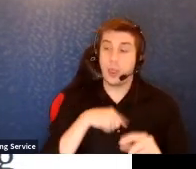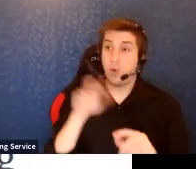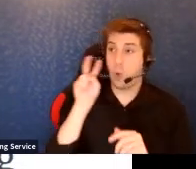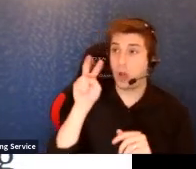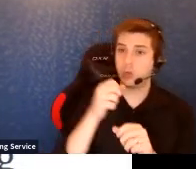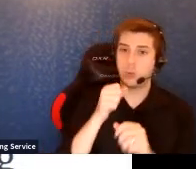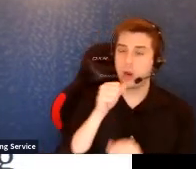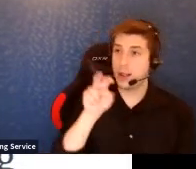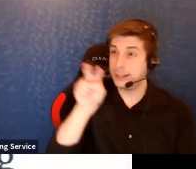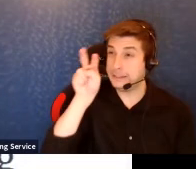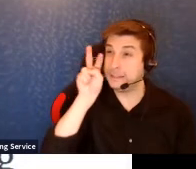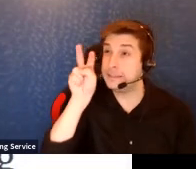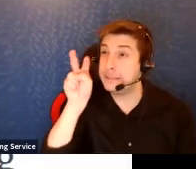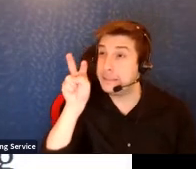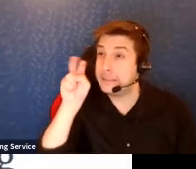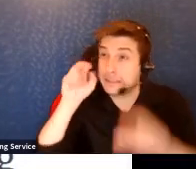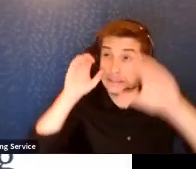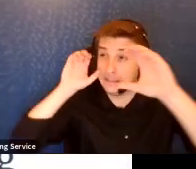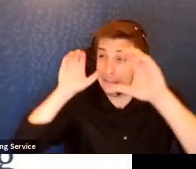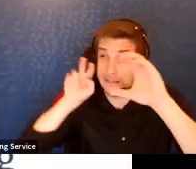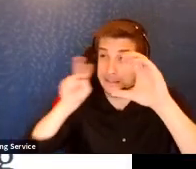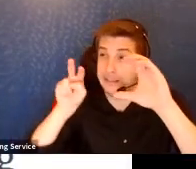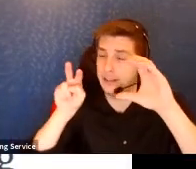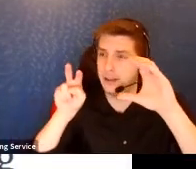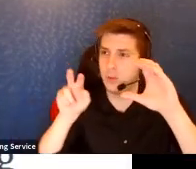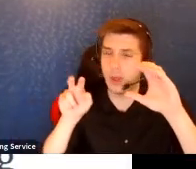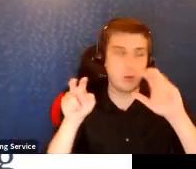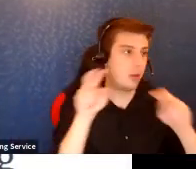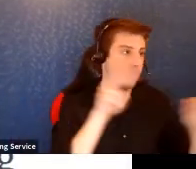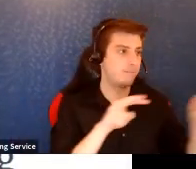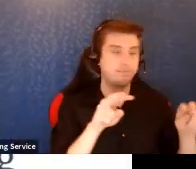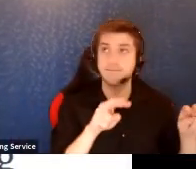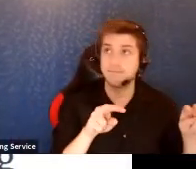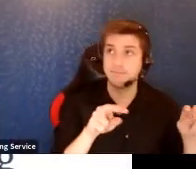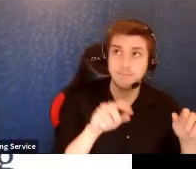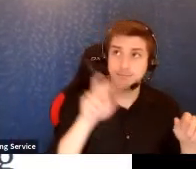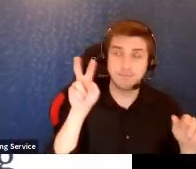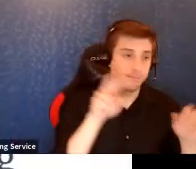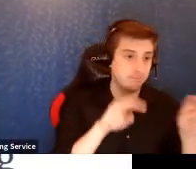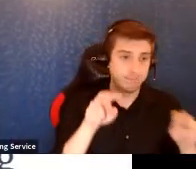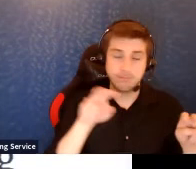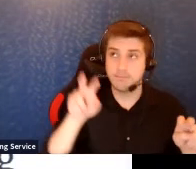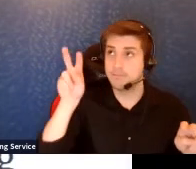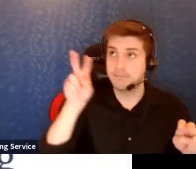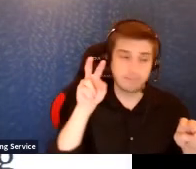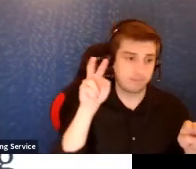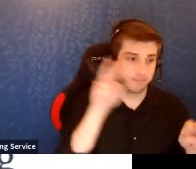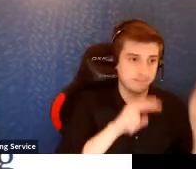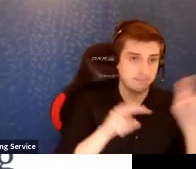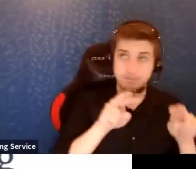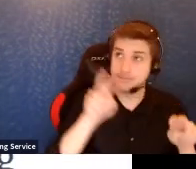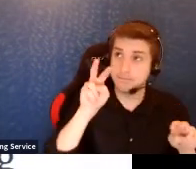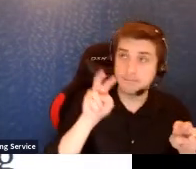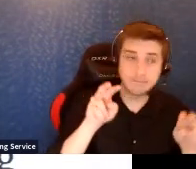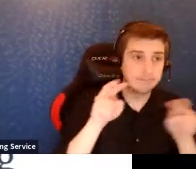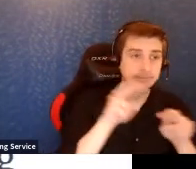eyes active and engaged by looking around at different objects to avoid fixating on just our